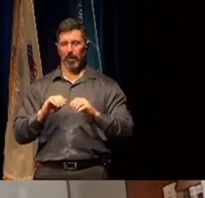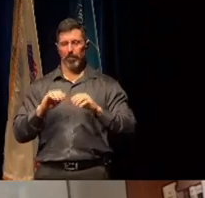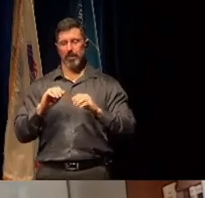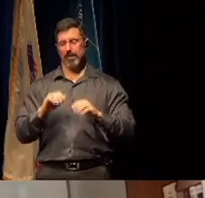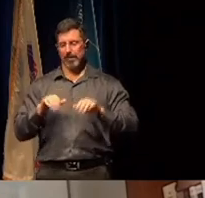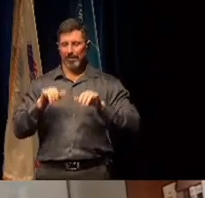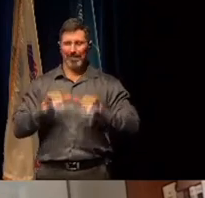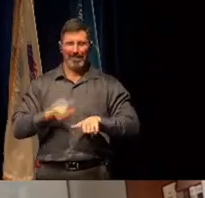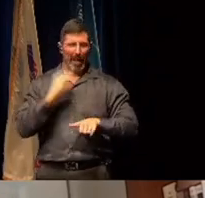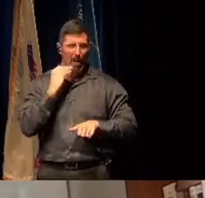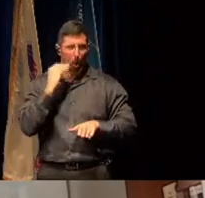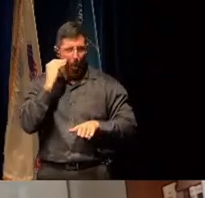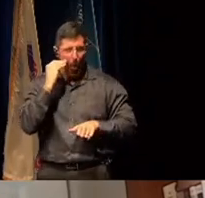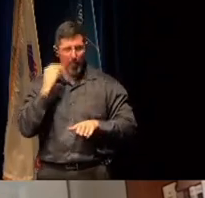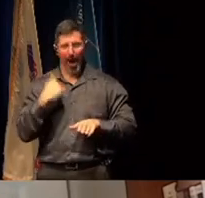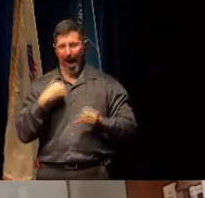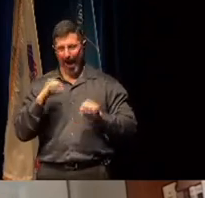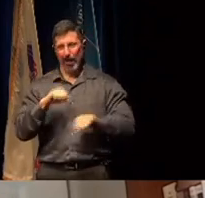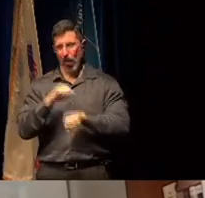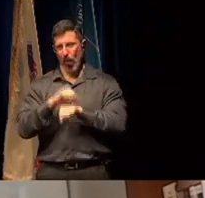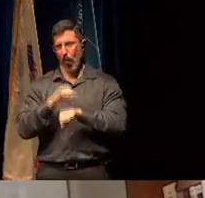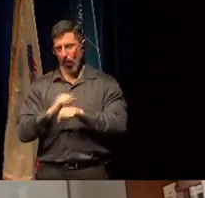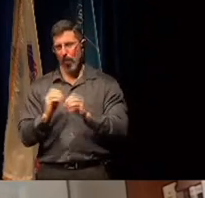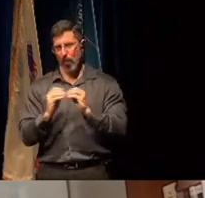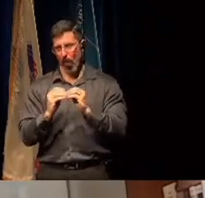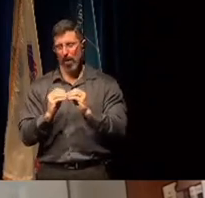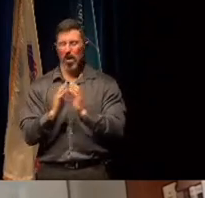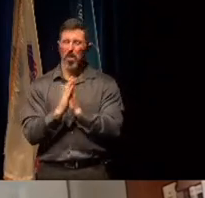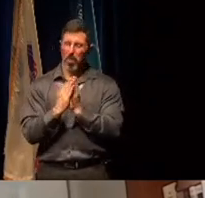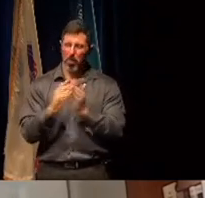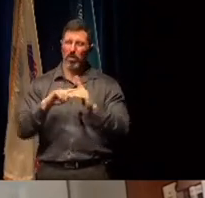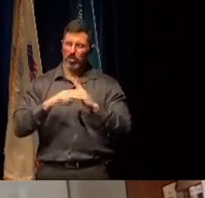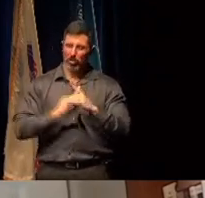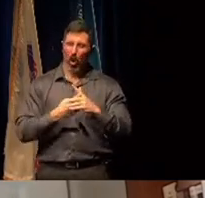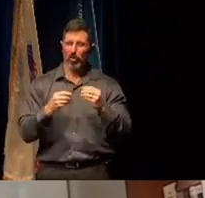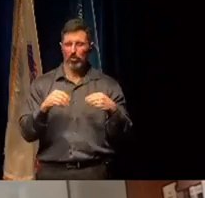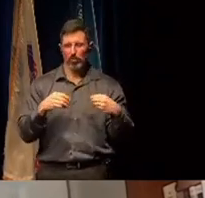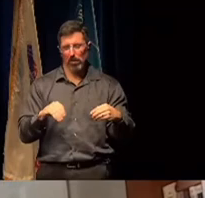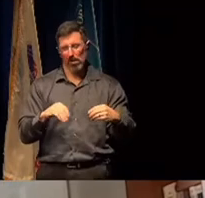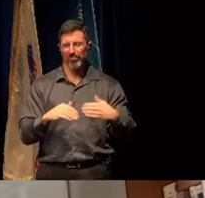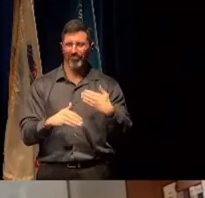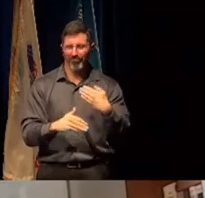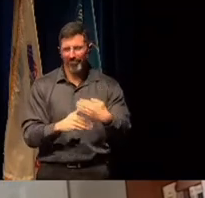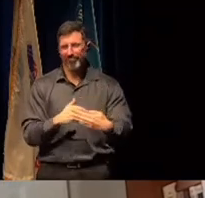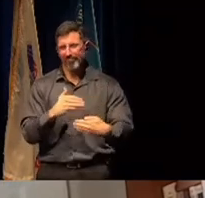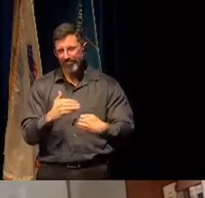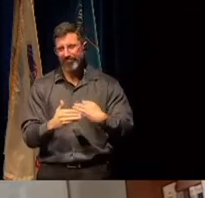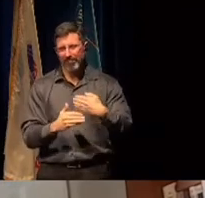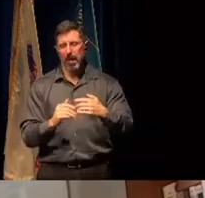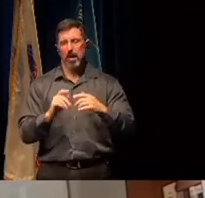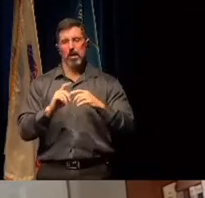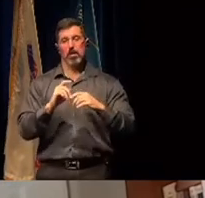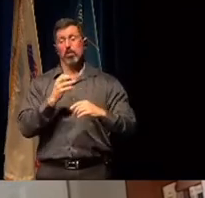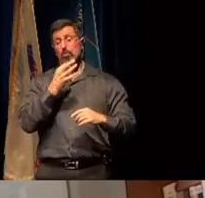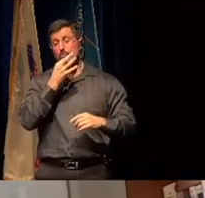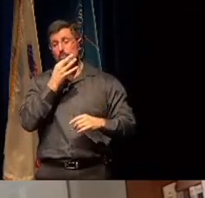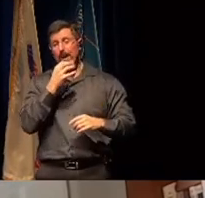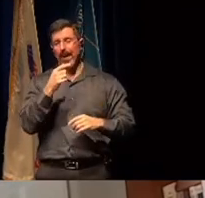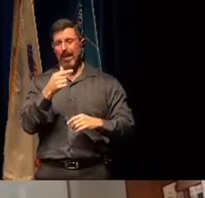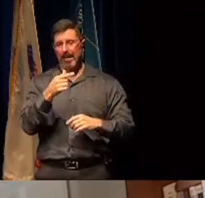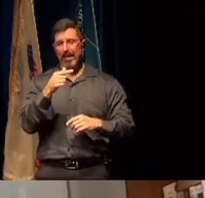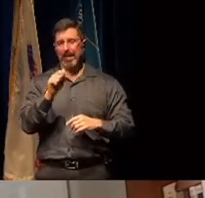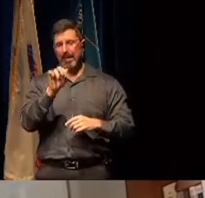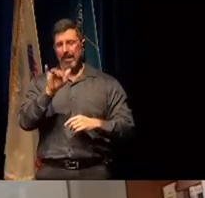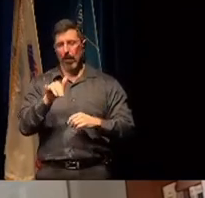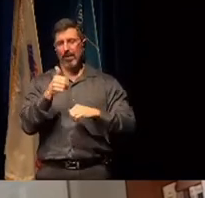Well, copies of Blaze of Light went out slowly, but they did go out. And shortly after the release, Gary emailed me saying, "I